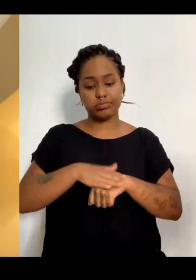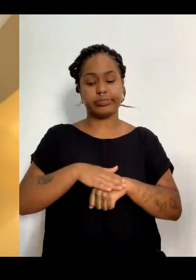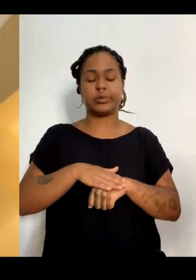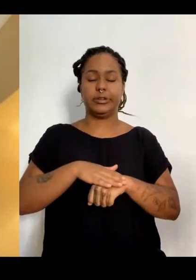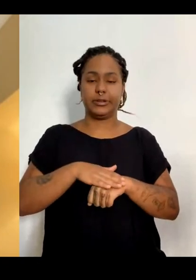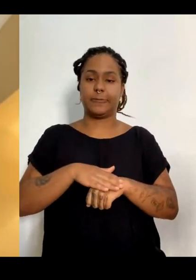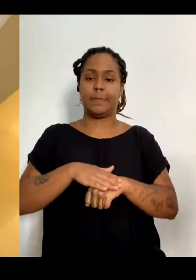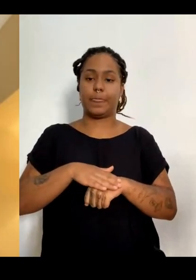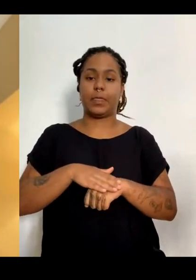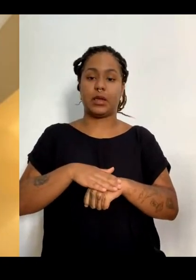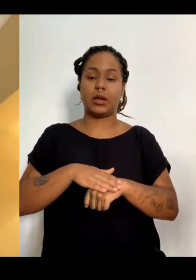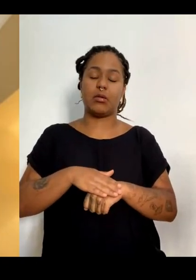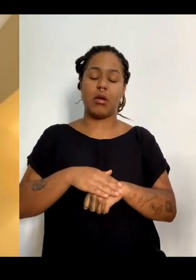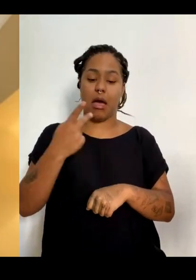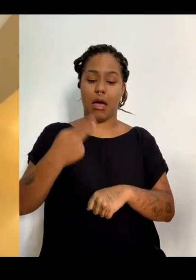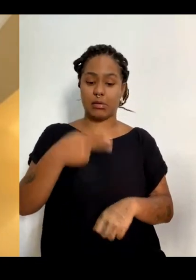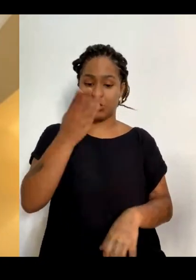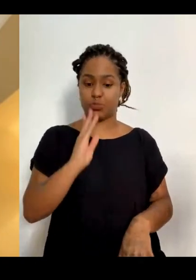Converse